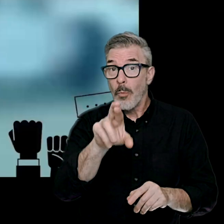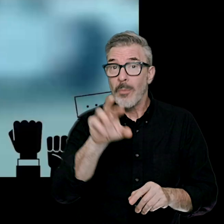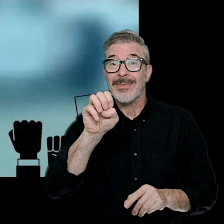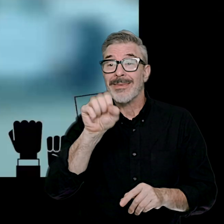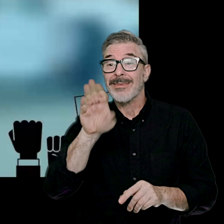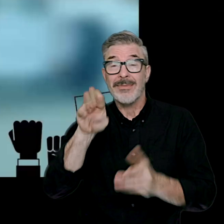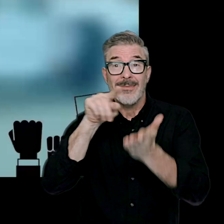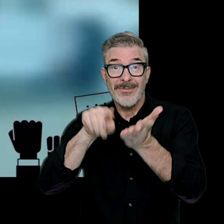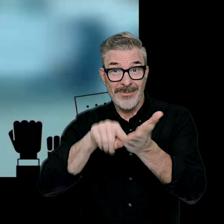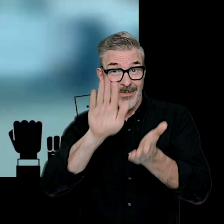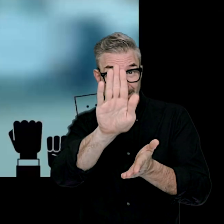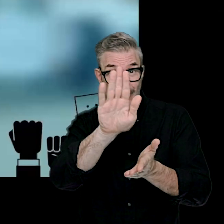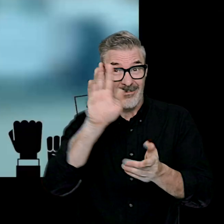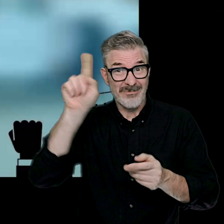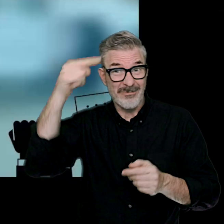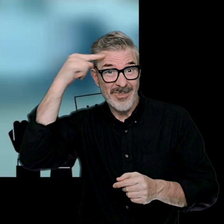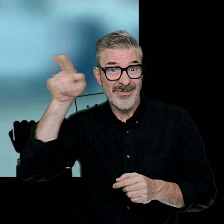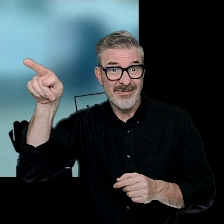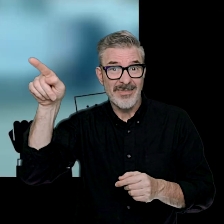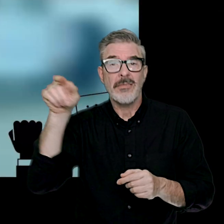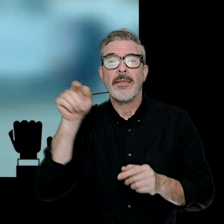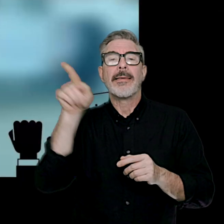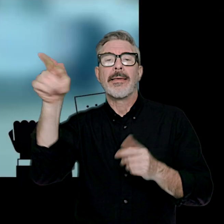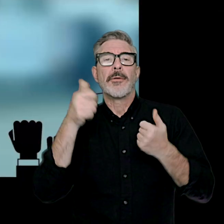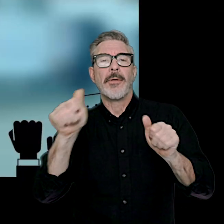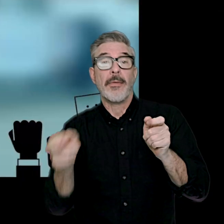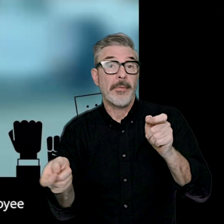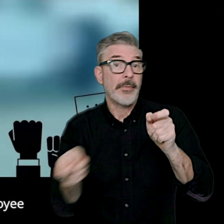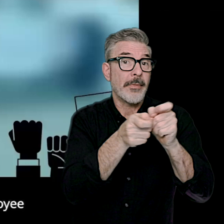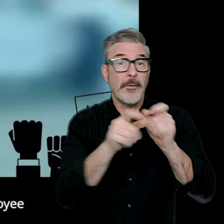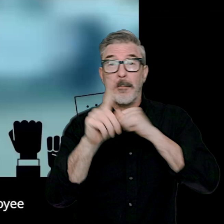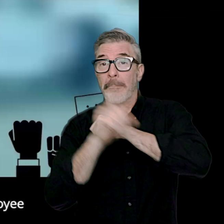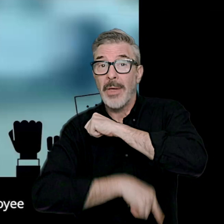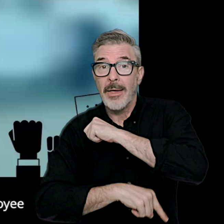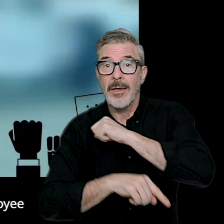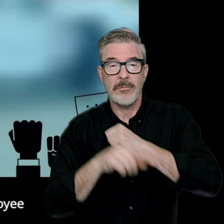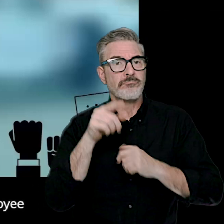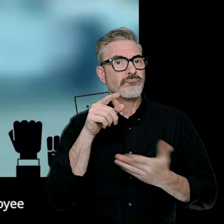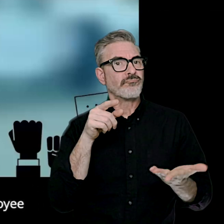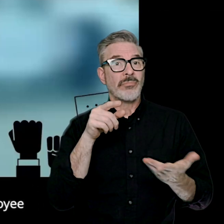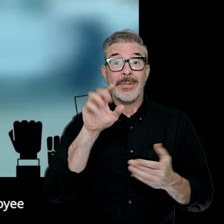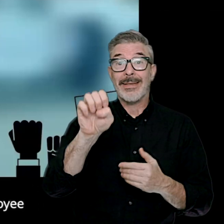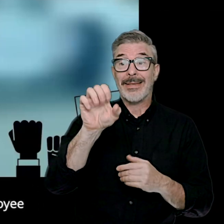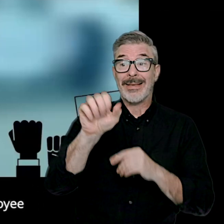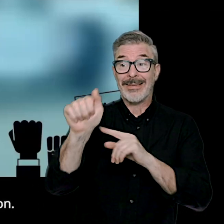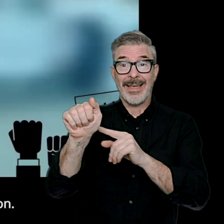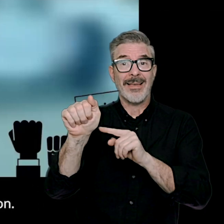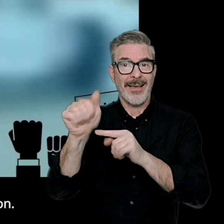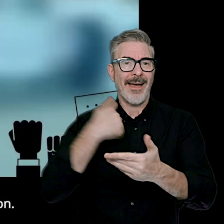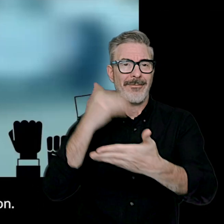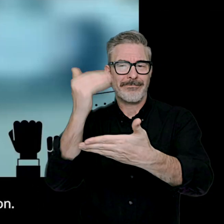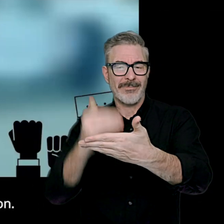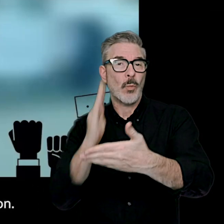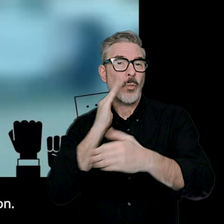It's important to know that the ESA has protections against retaliations. So it's important to know that an employee not